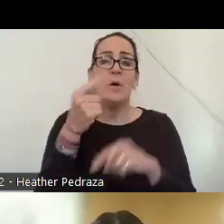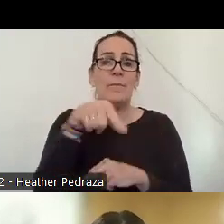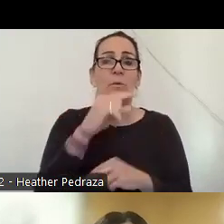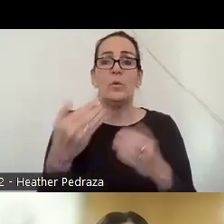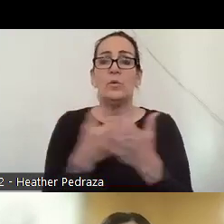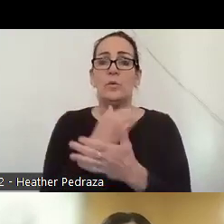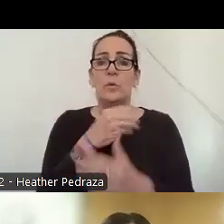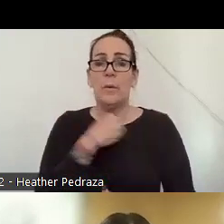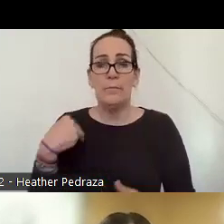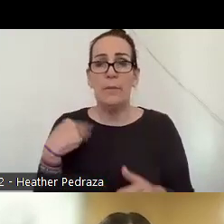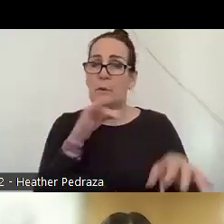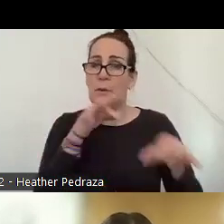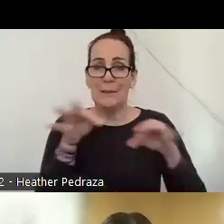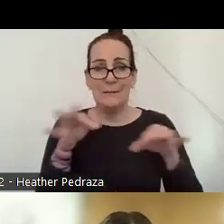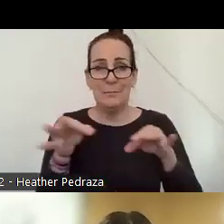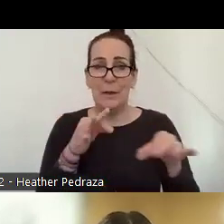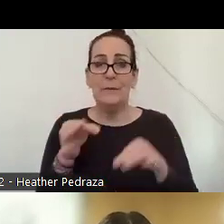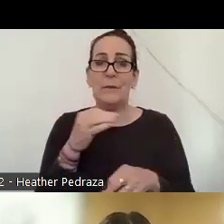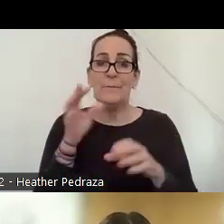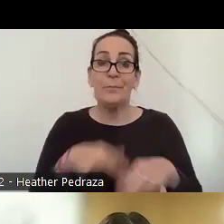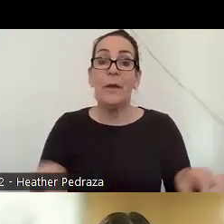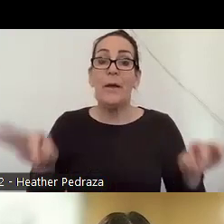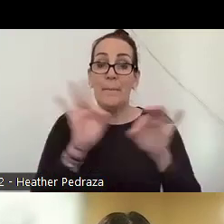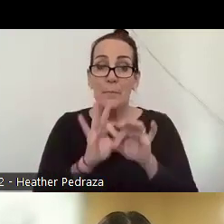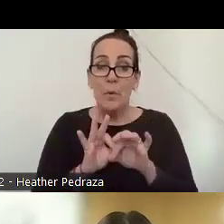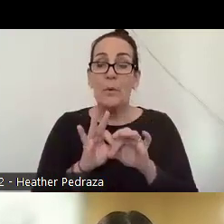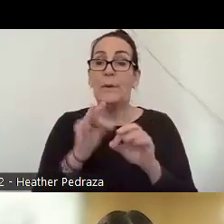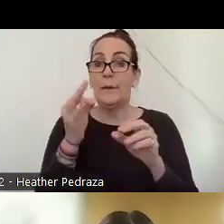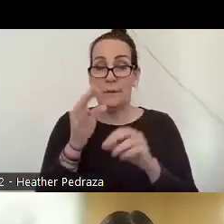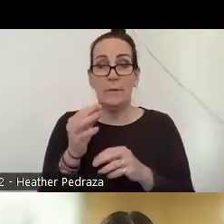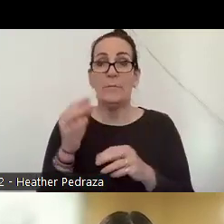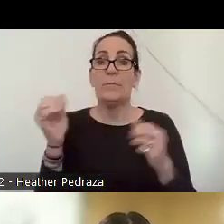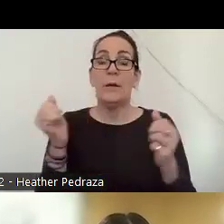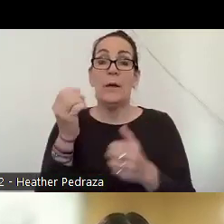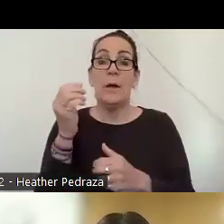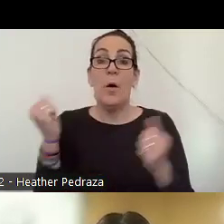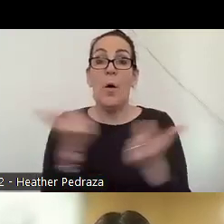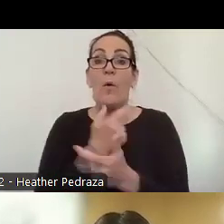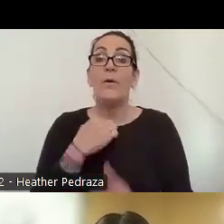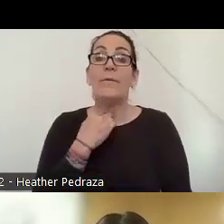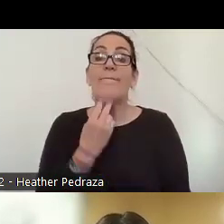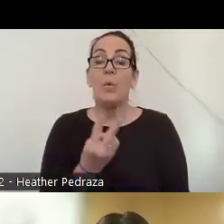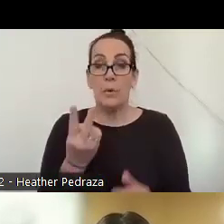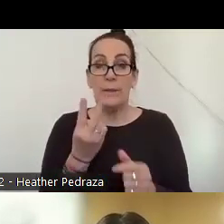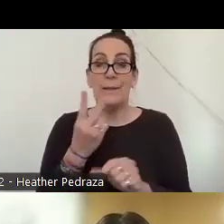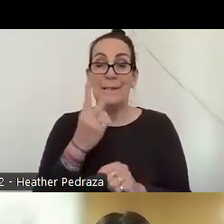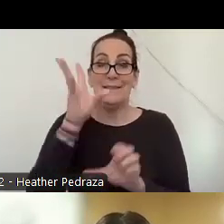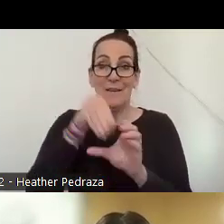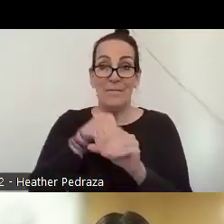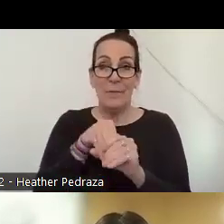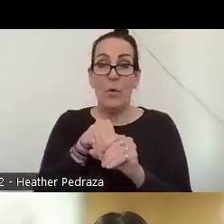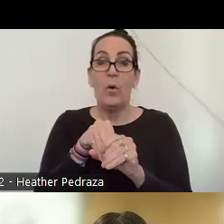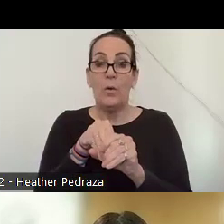body, frontotemporal. We need everyone's voice to be present, especially in this committee. So we're